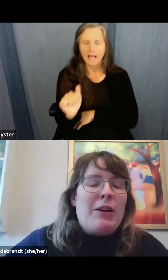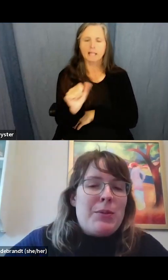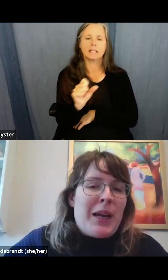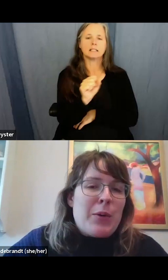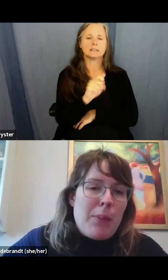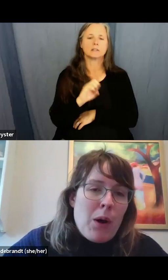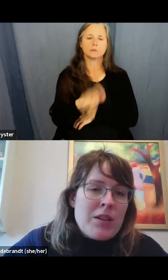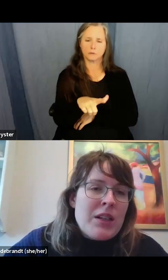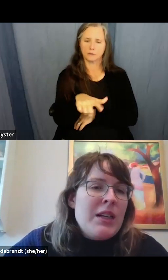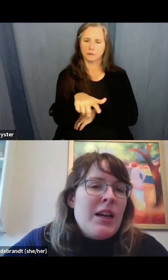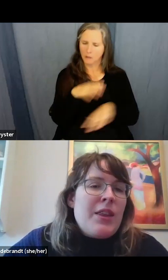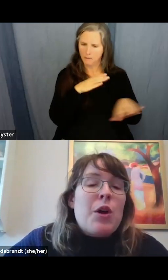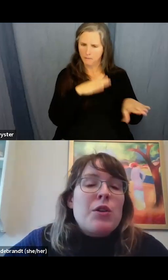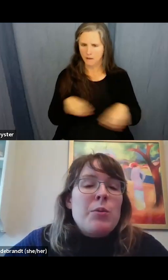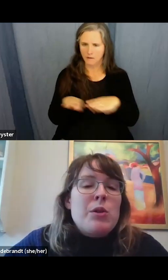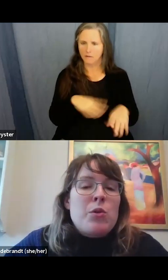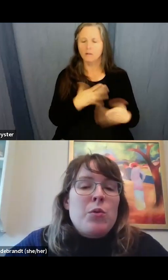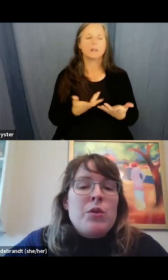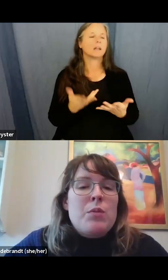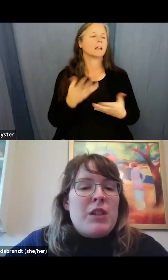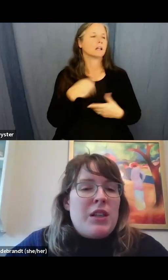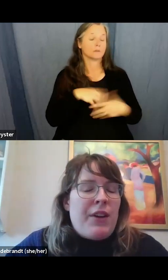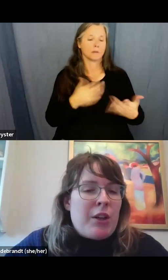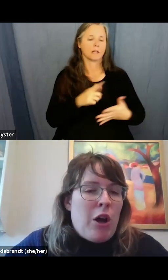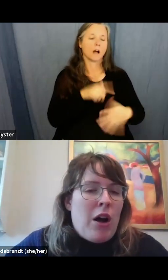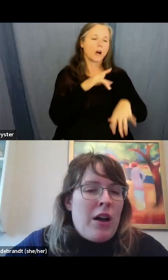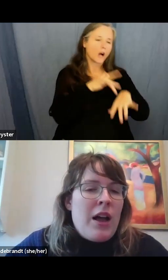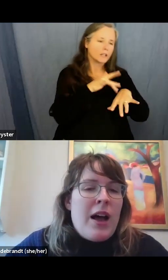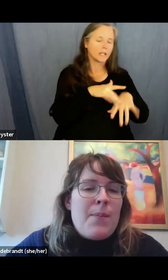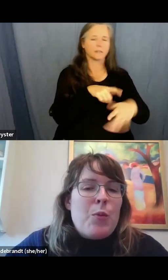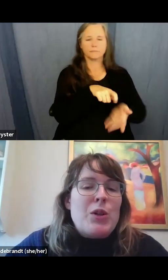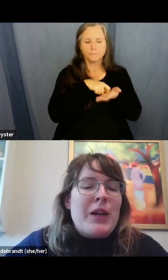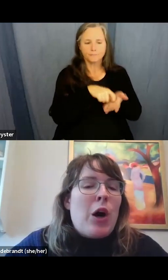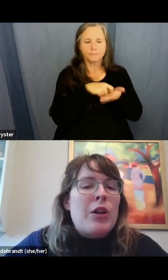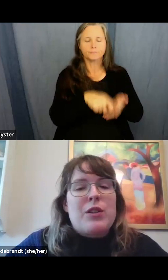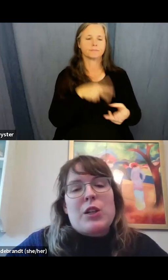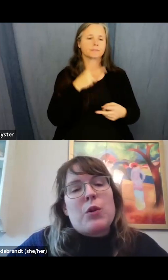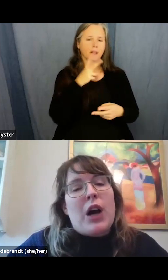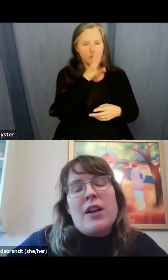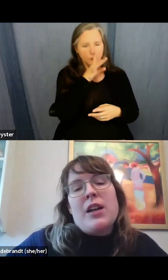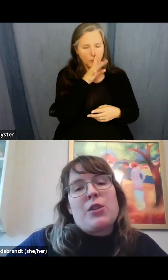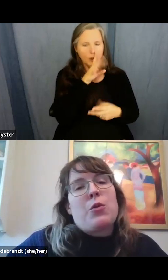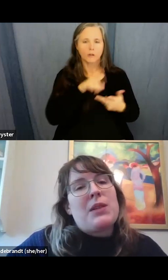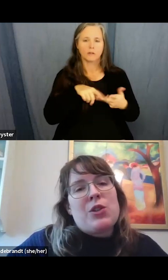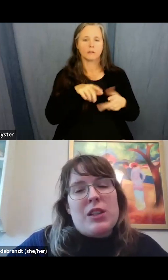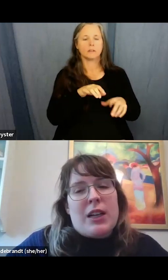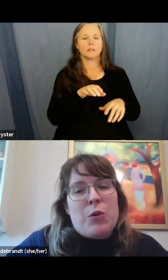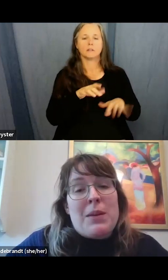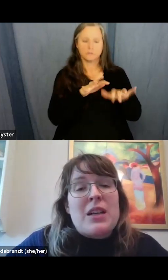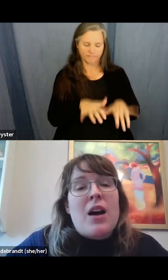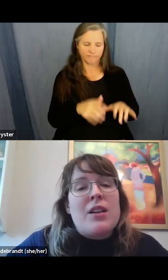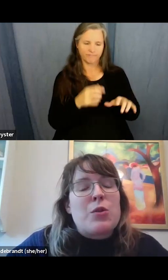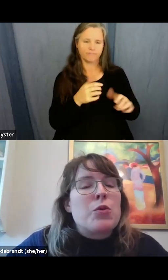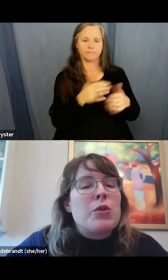they're required to make a report. There's also a school-specific law, which we call our sexual conduct or potentially